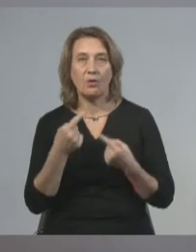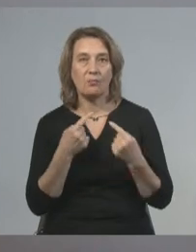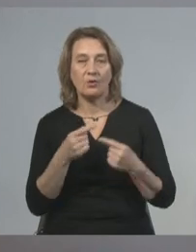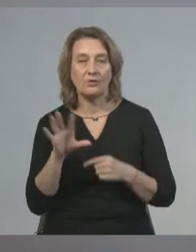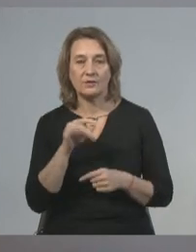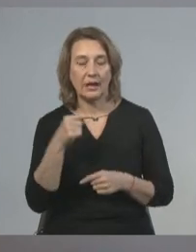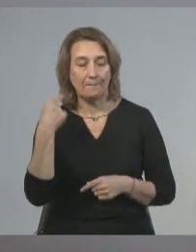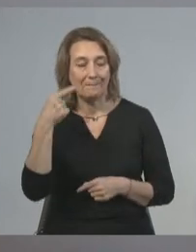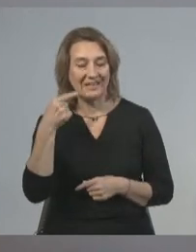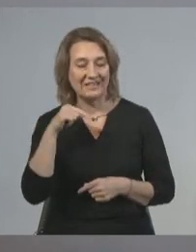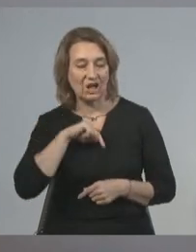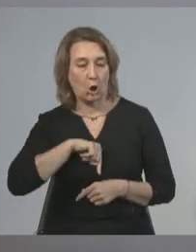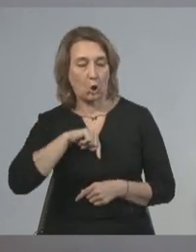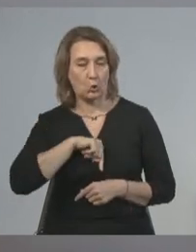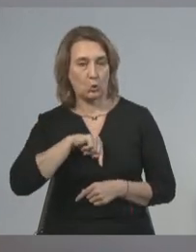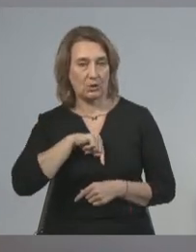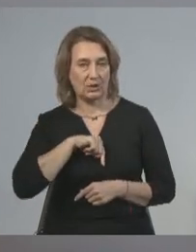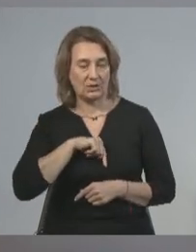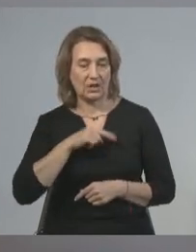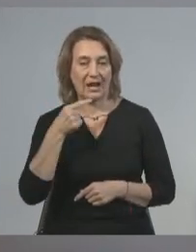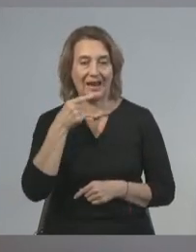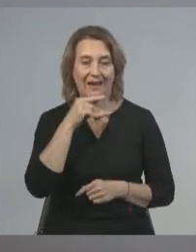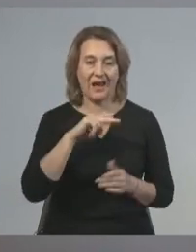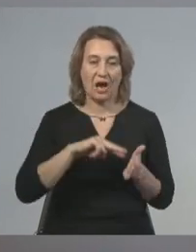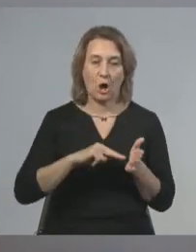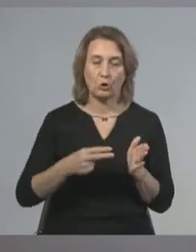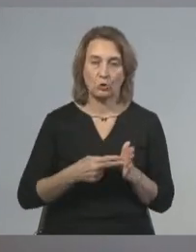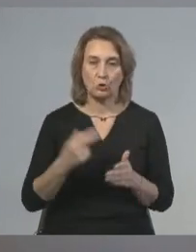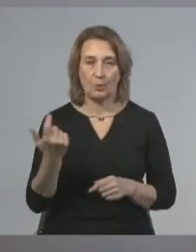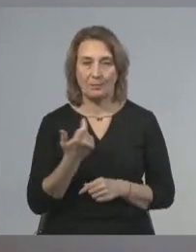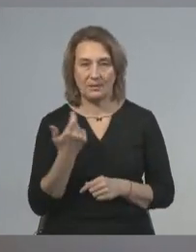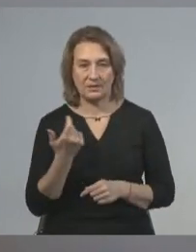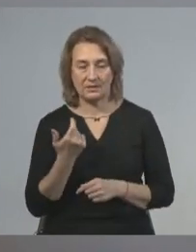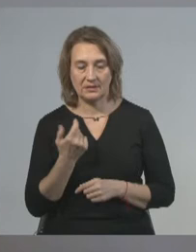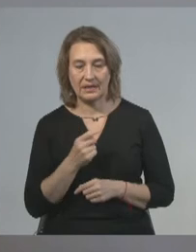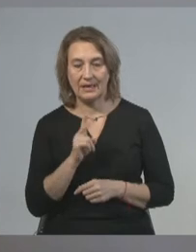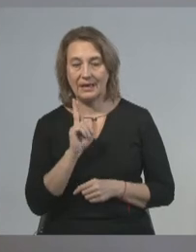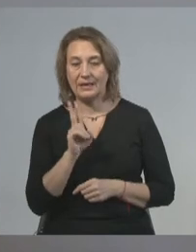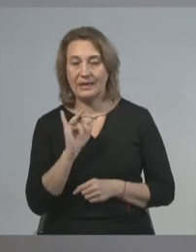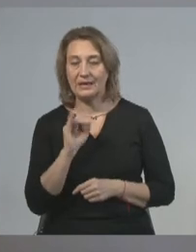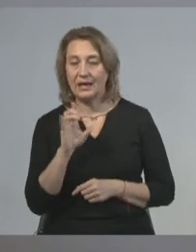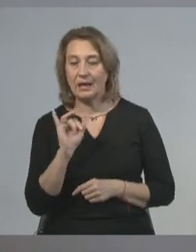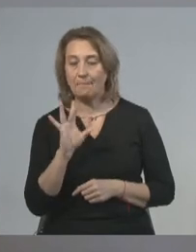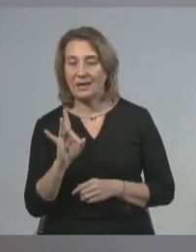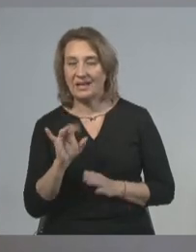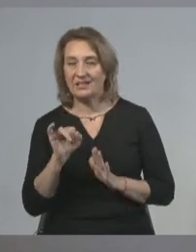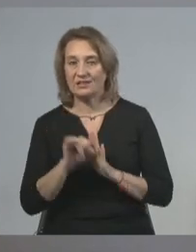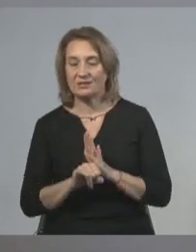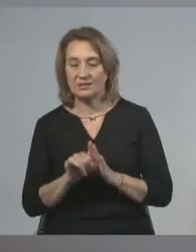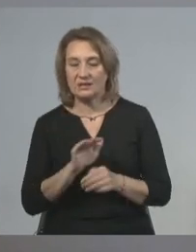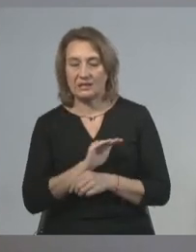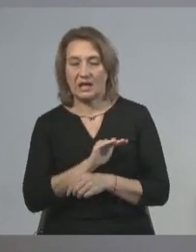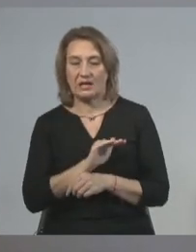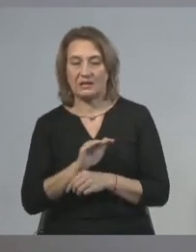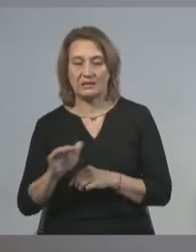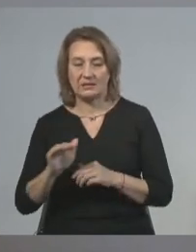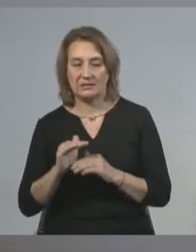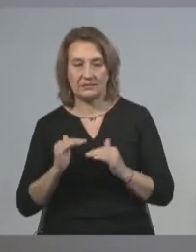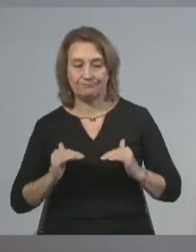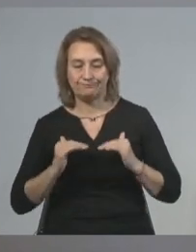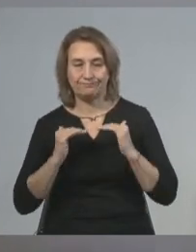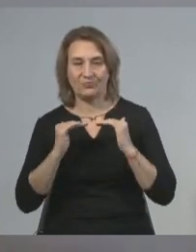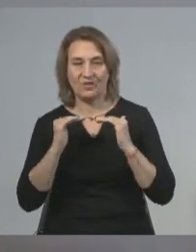economic or cyber violence and cyber violence is is growing in my country and it's particularly damaging